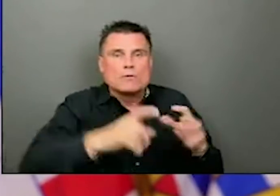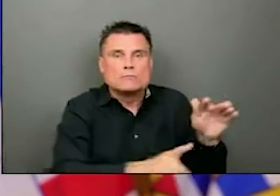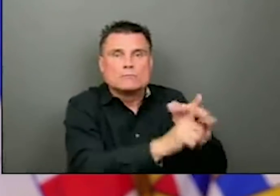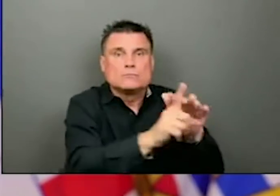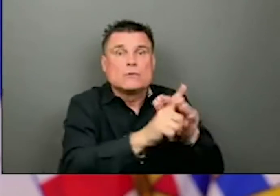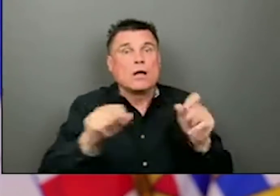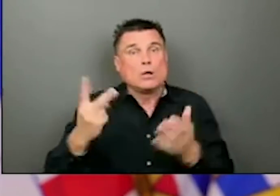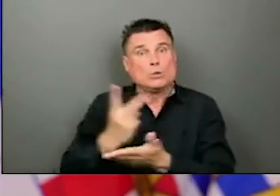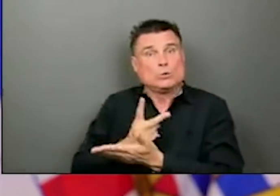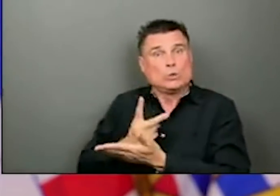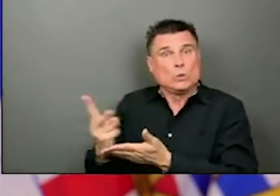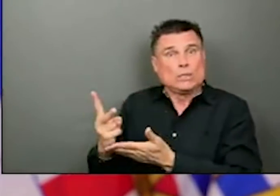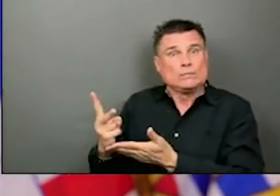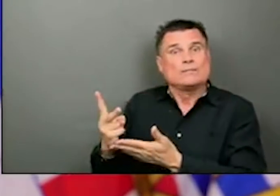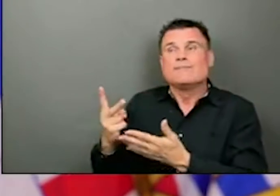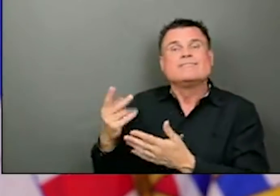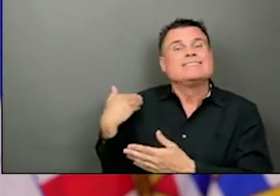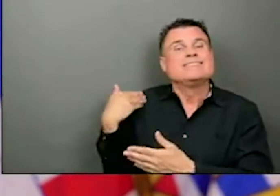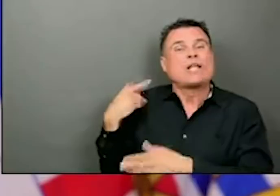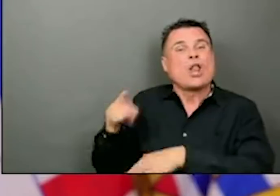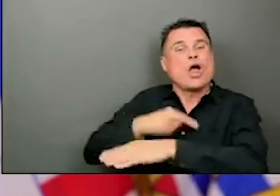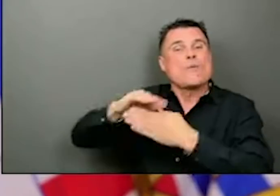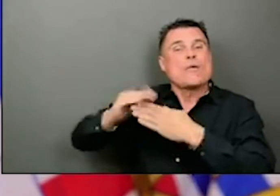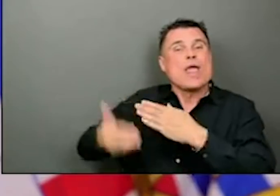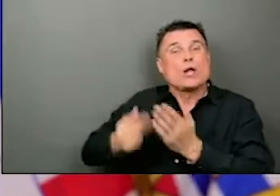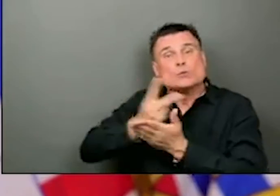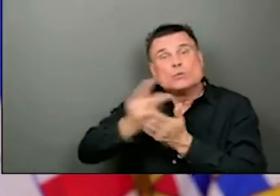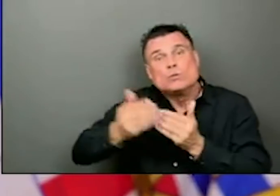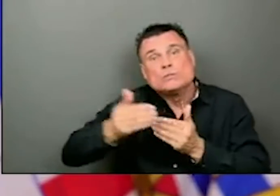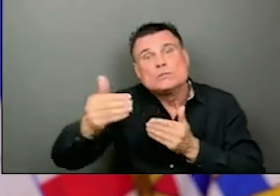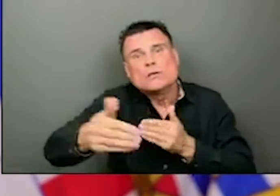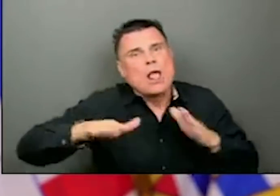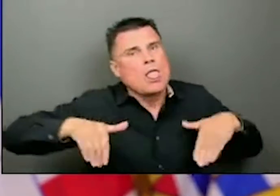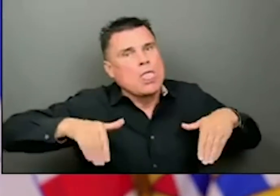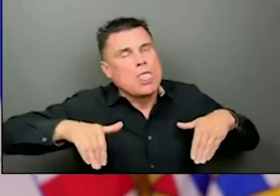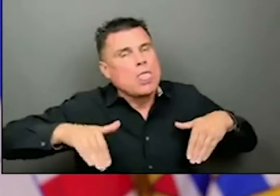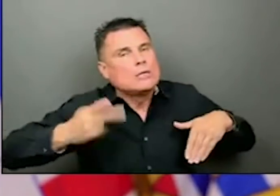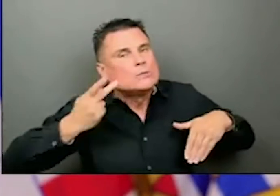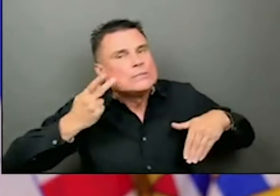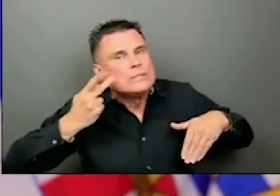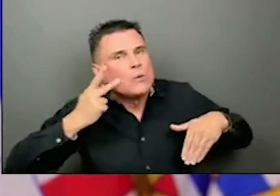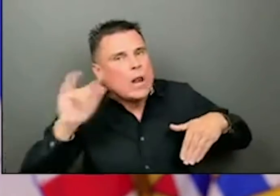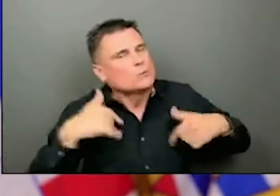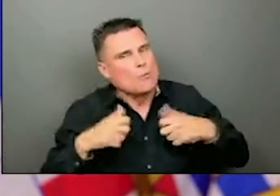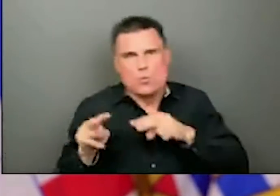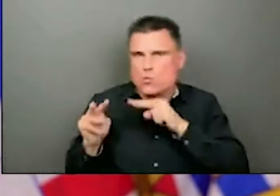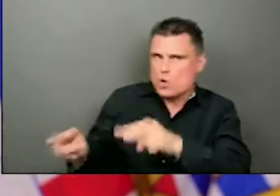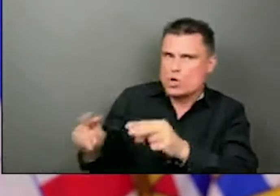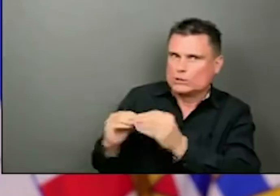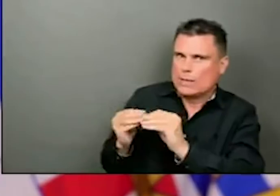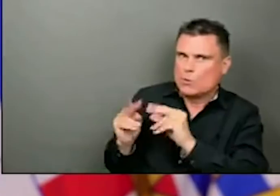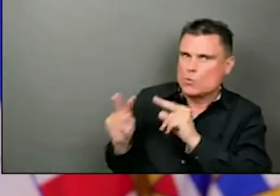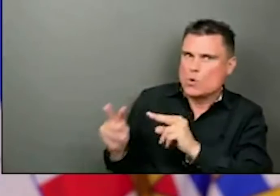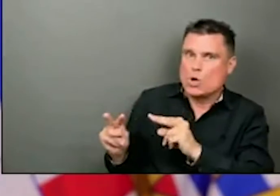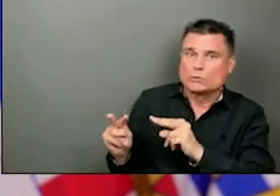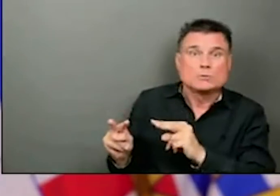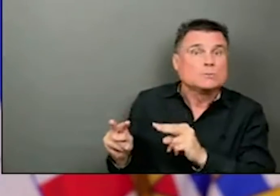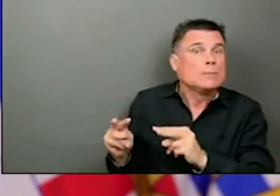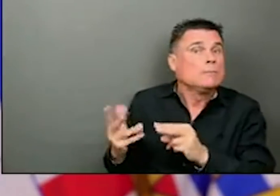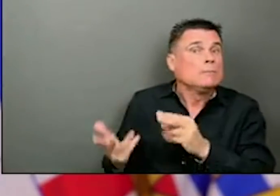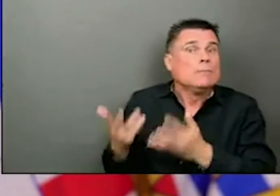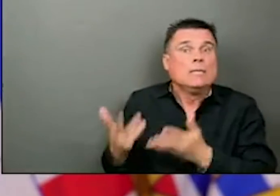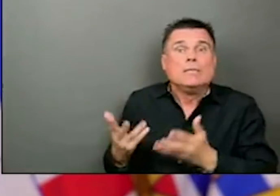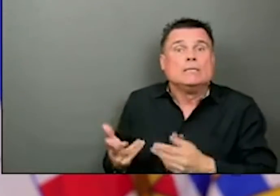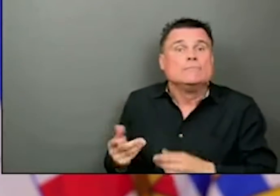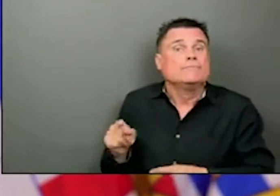of time will be starting to see symptoms now. And it is important, if you have any symptoms, to get tested right